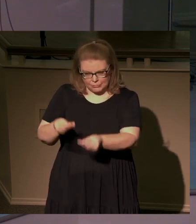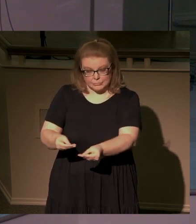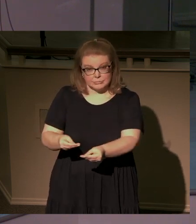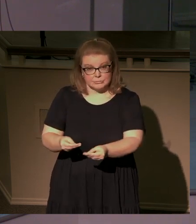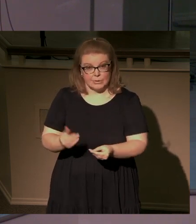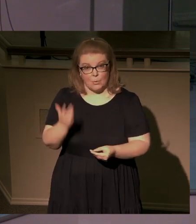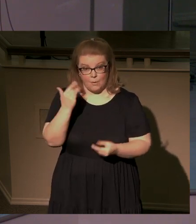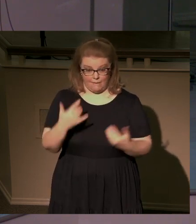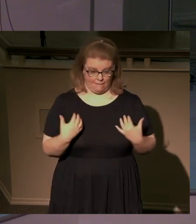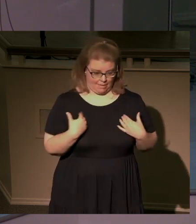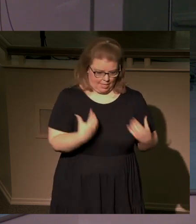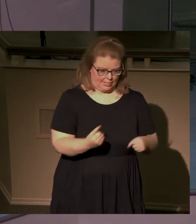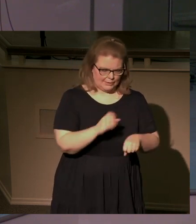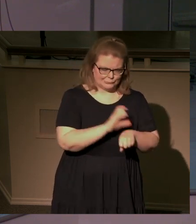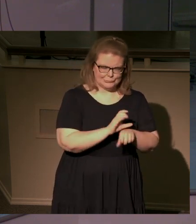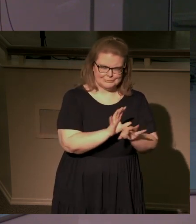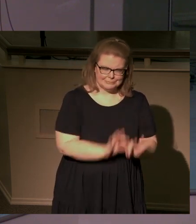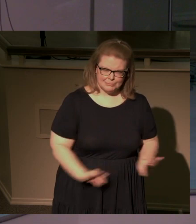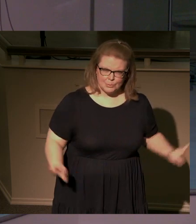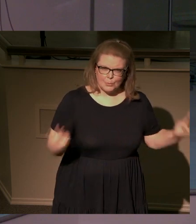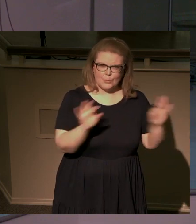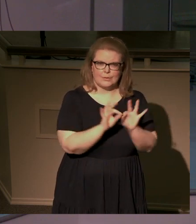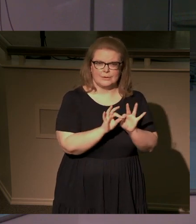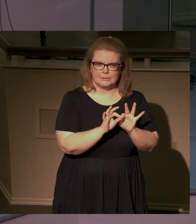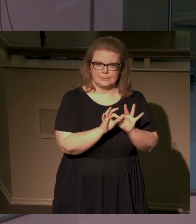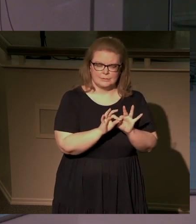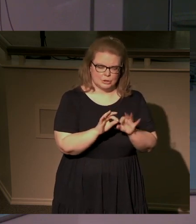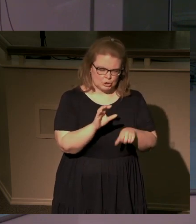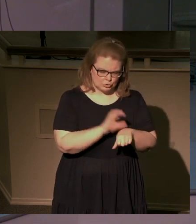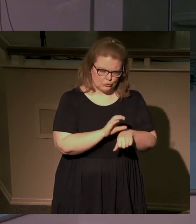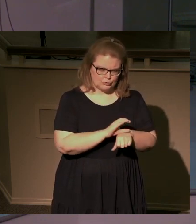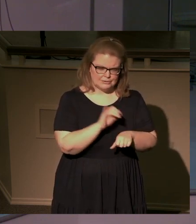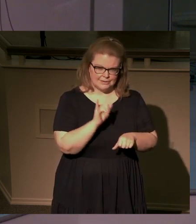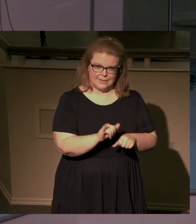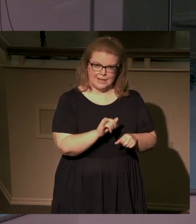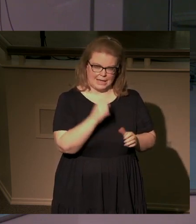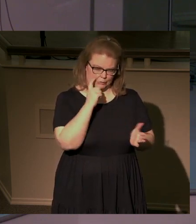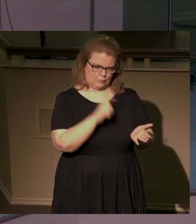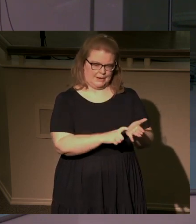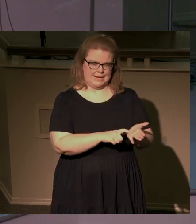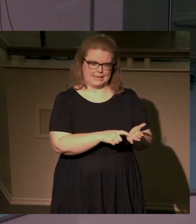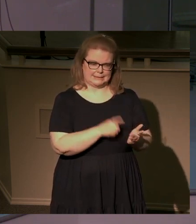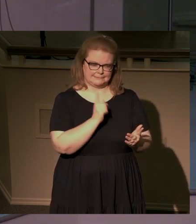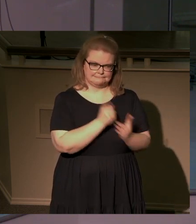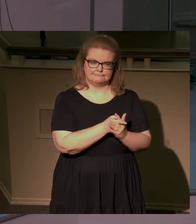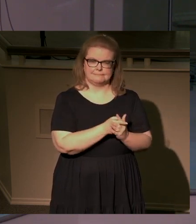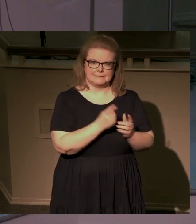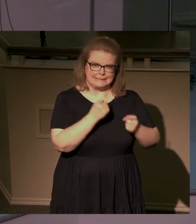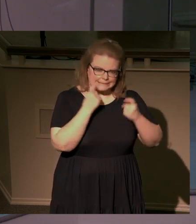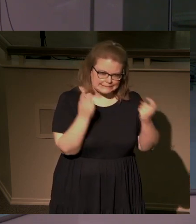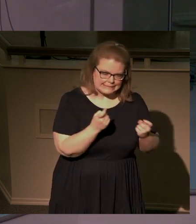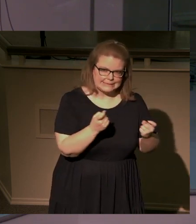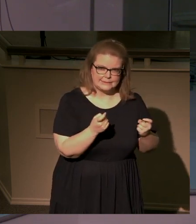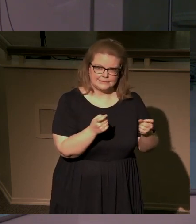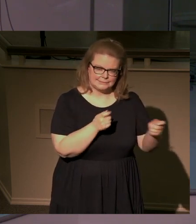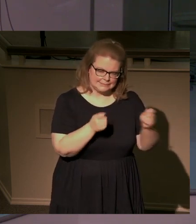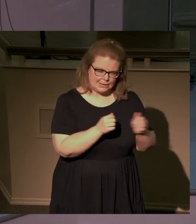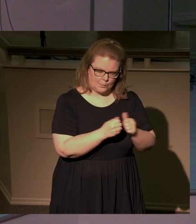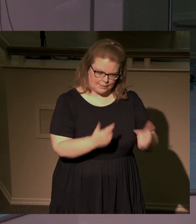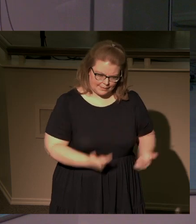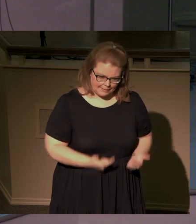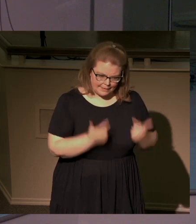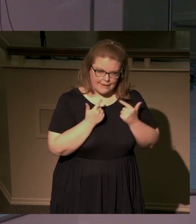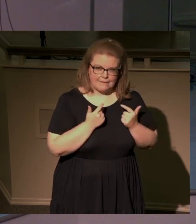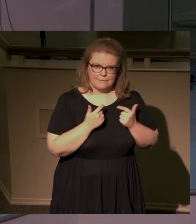healthy churches that deal with sin and deal with life, where we are